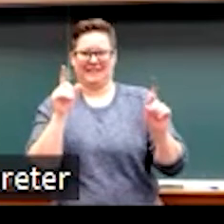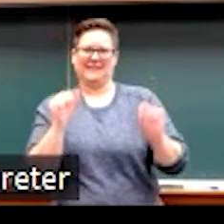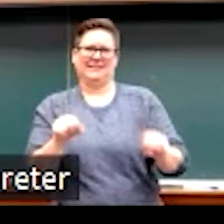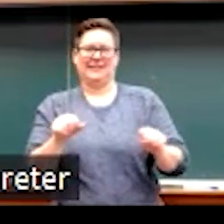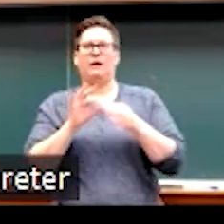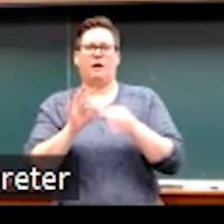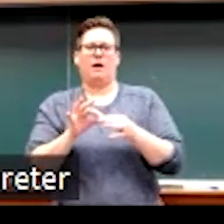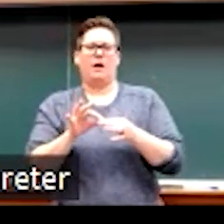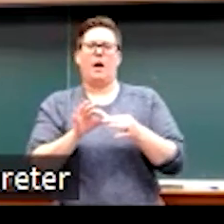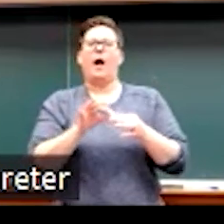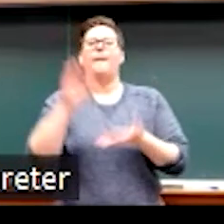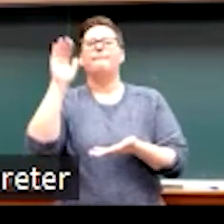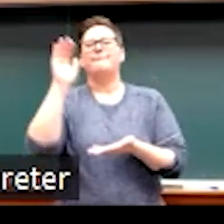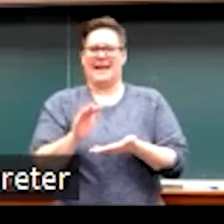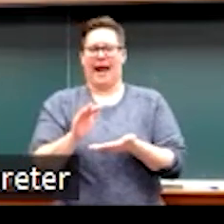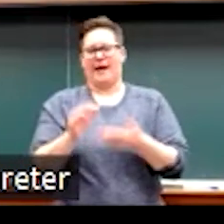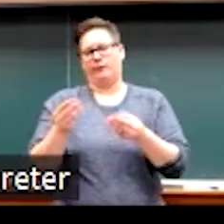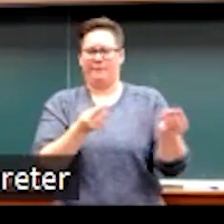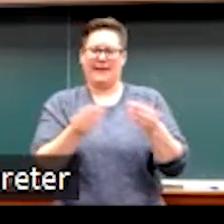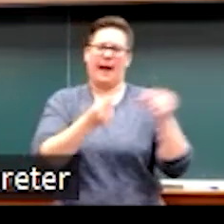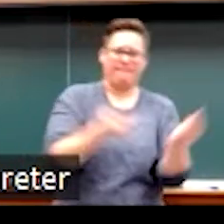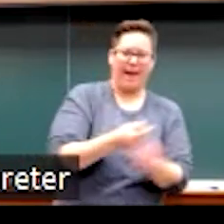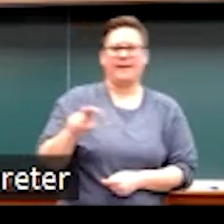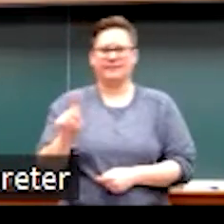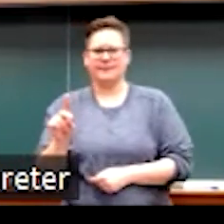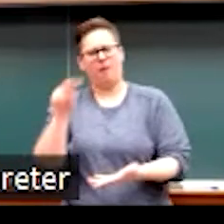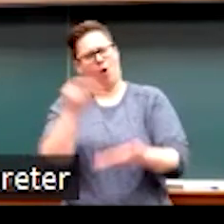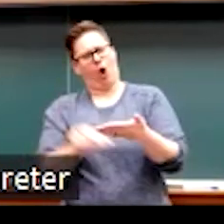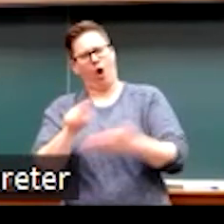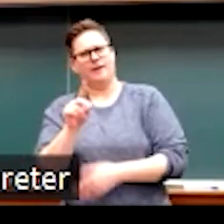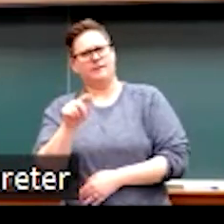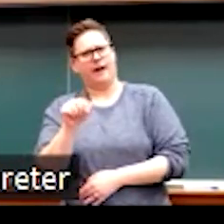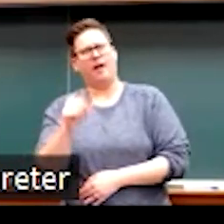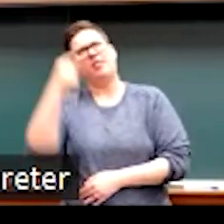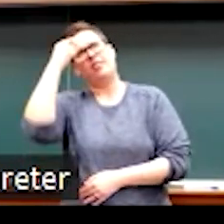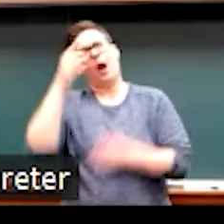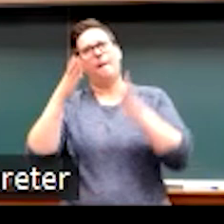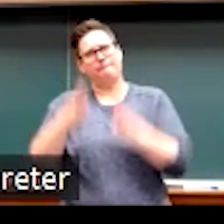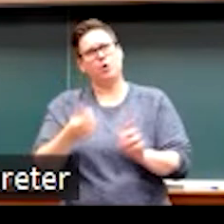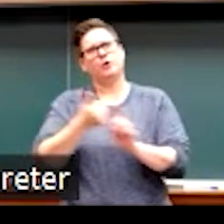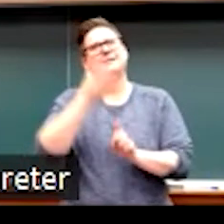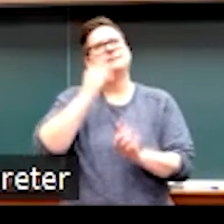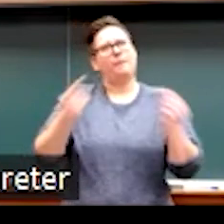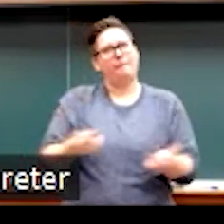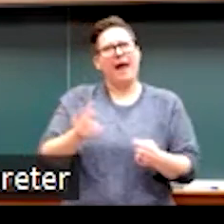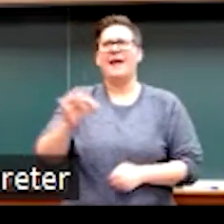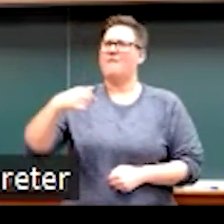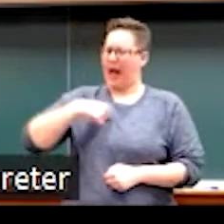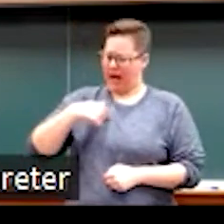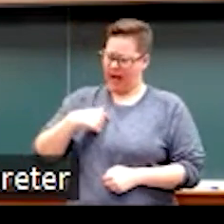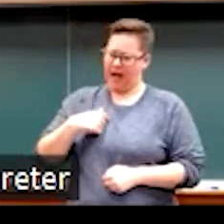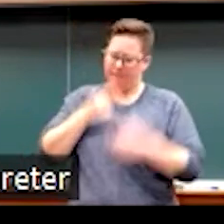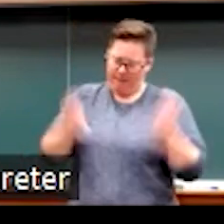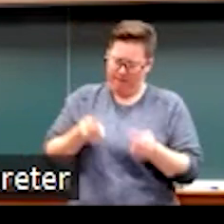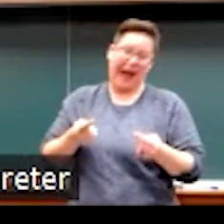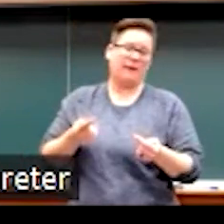pain experience and substance use disorder. Yes. So in looking at some of your data, thinking about people who are experiencing pain, if I'm experiencing pain,